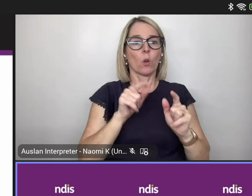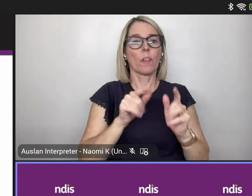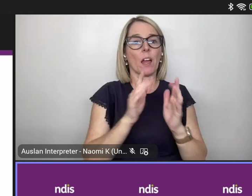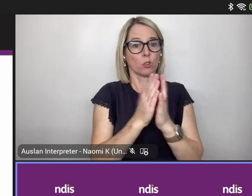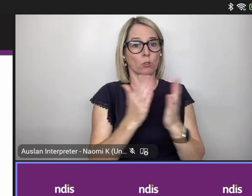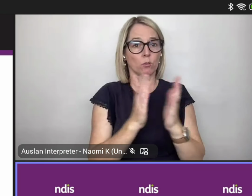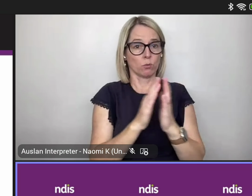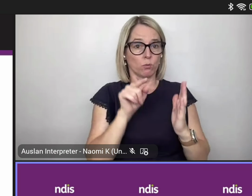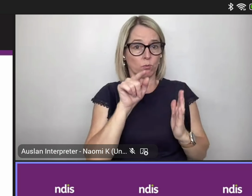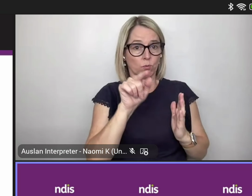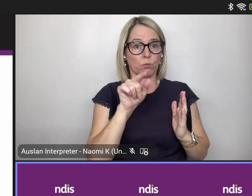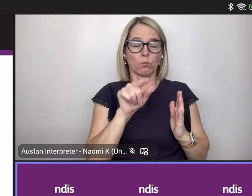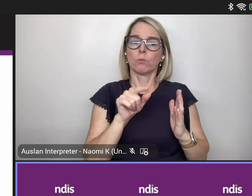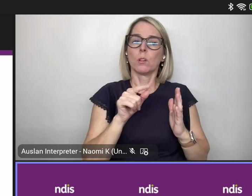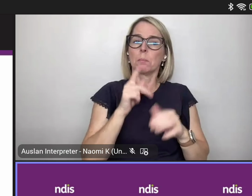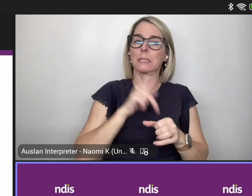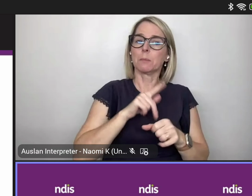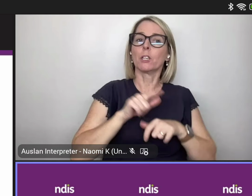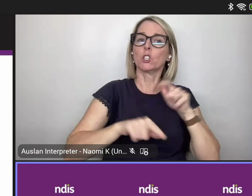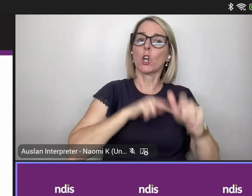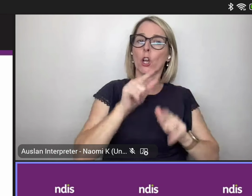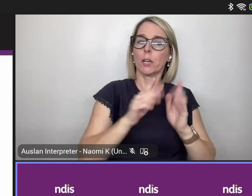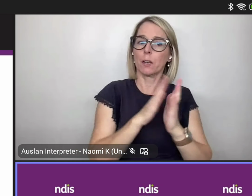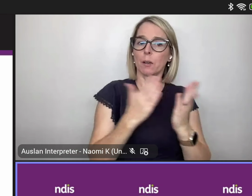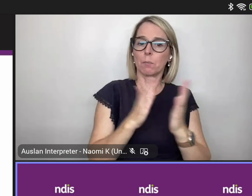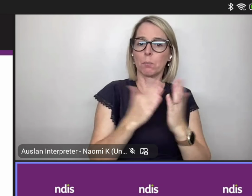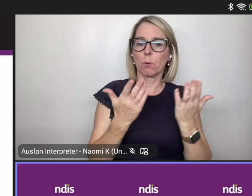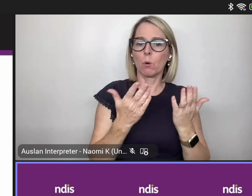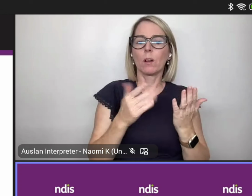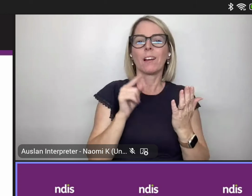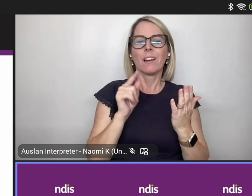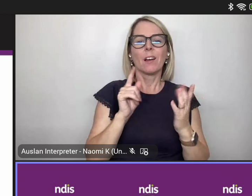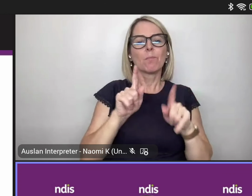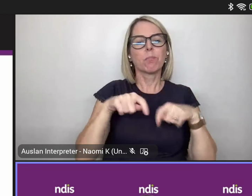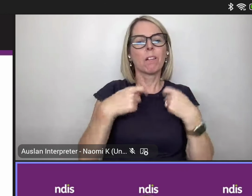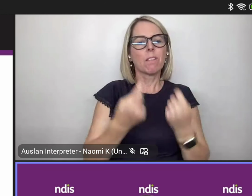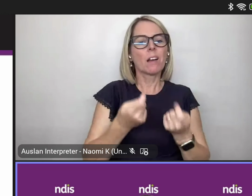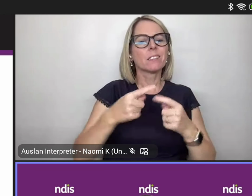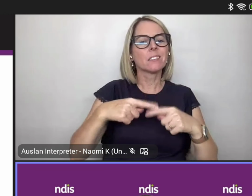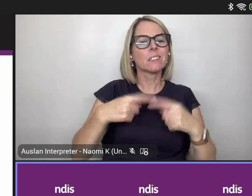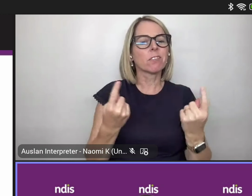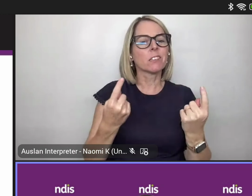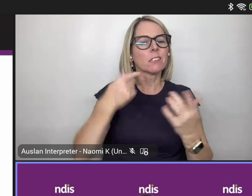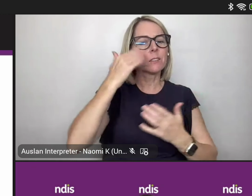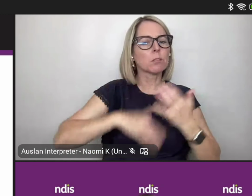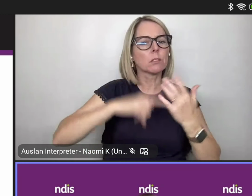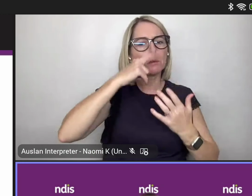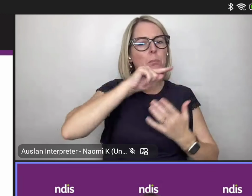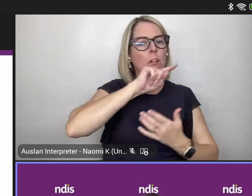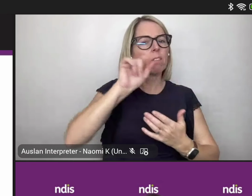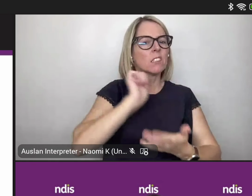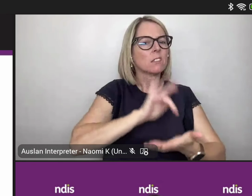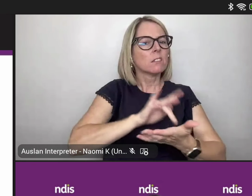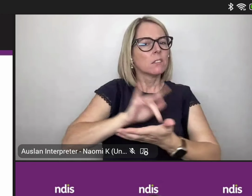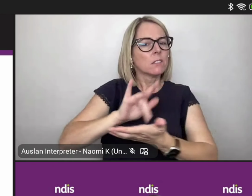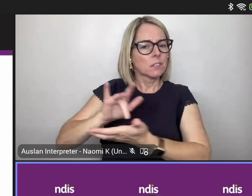outlines the different steps that people will experience when applying for the NDIS and once they have joined the NDIS.